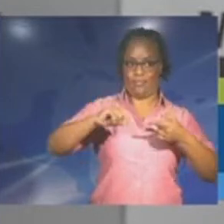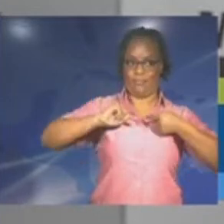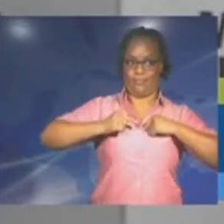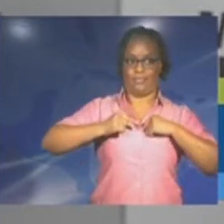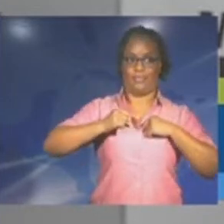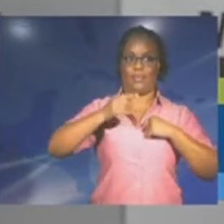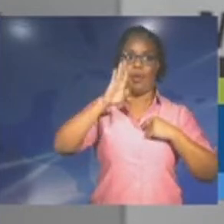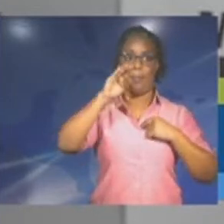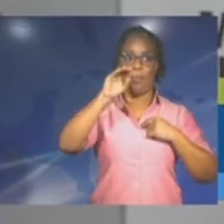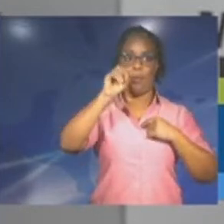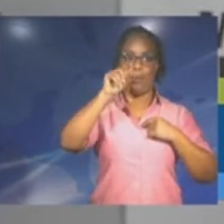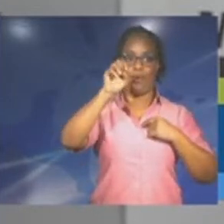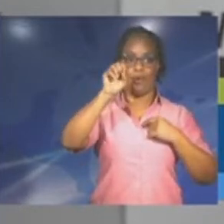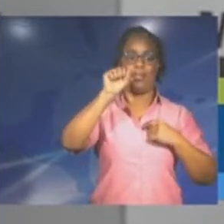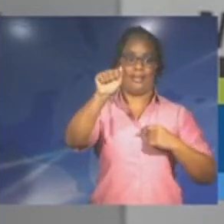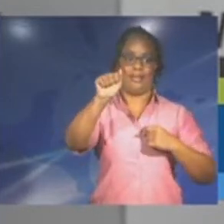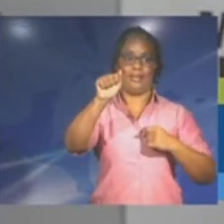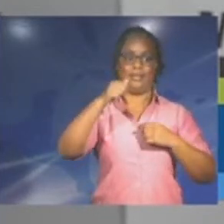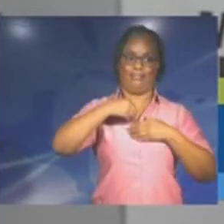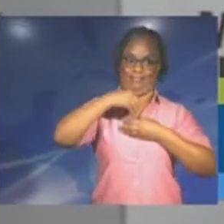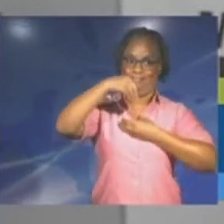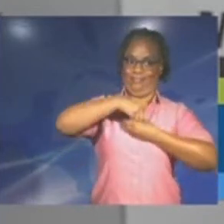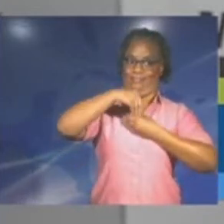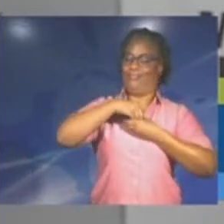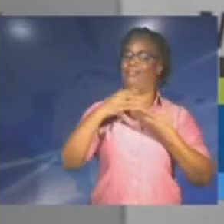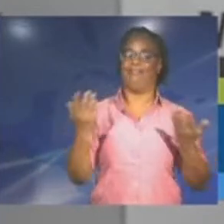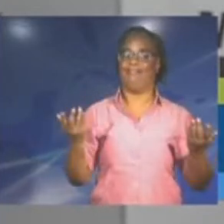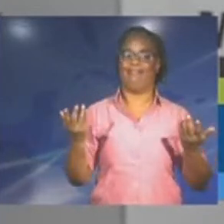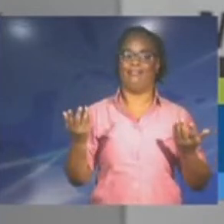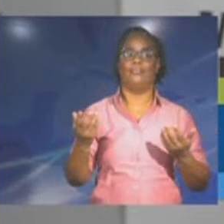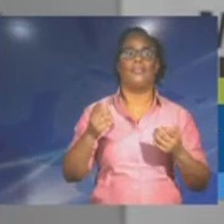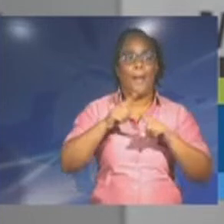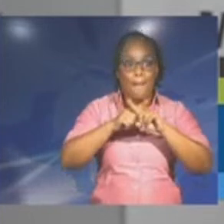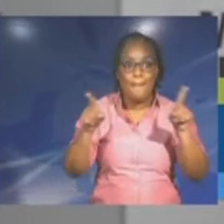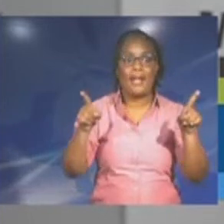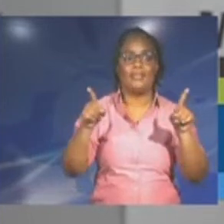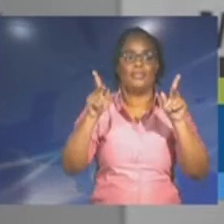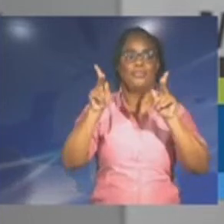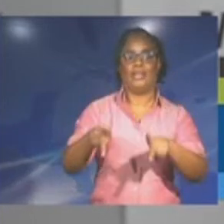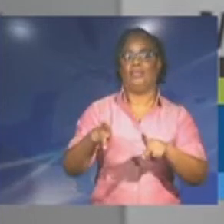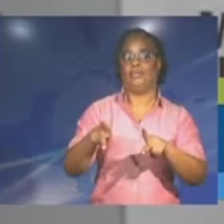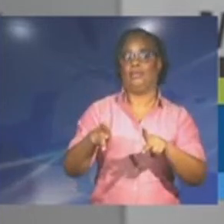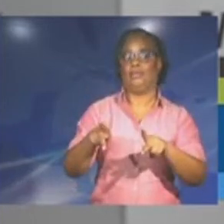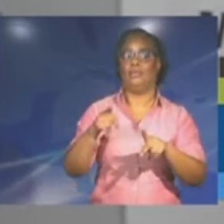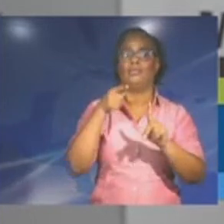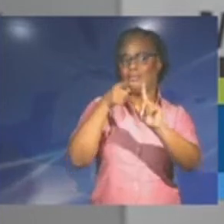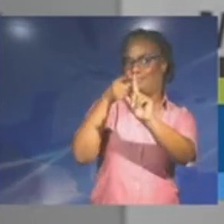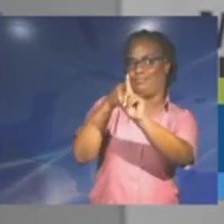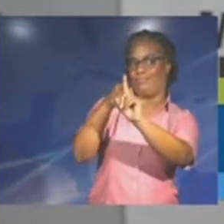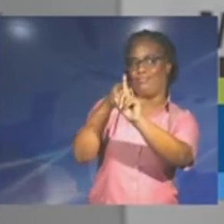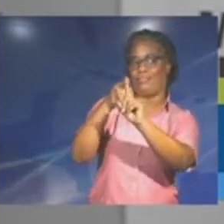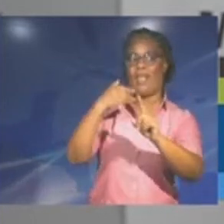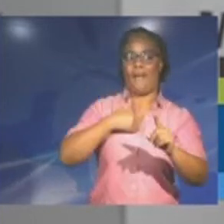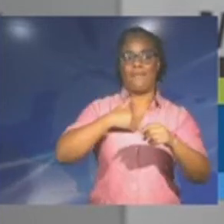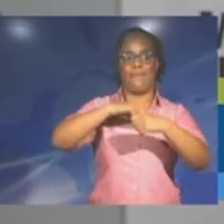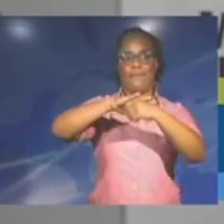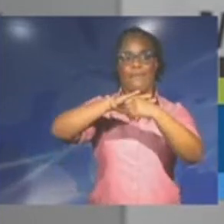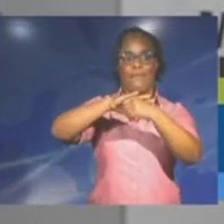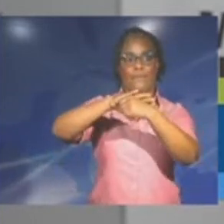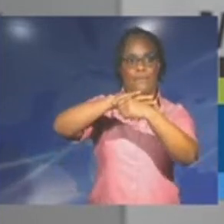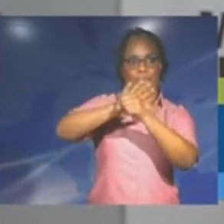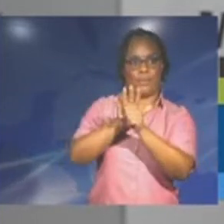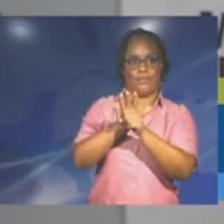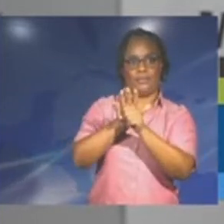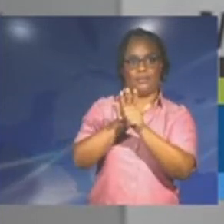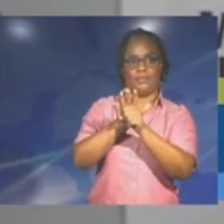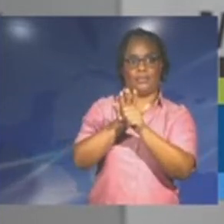in terms of exposure to a person that has COVID-19, it will do its job, meaning that it tries to filter out that pathogen from getting into your lungs and